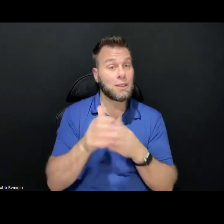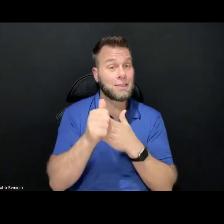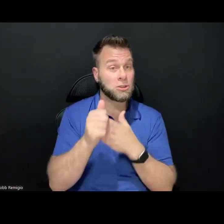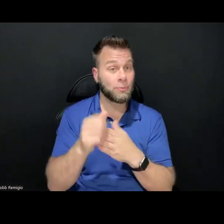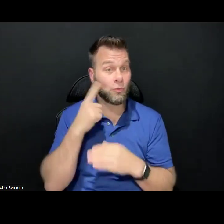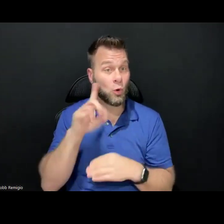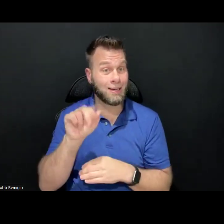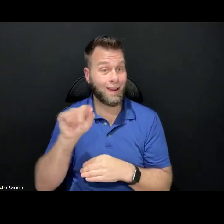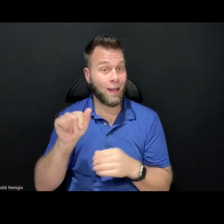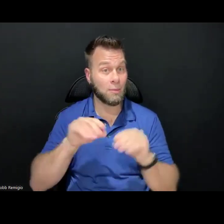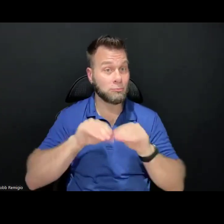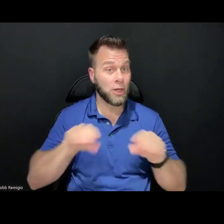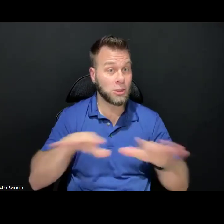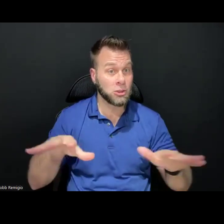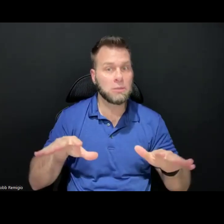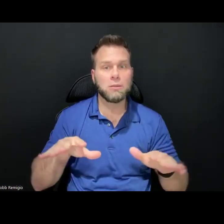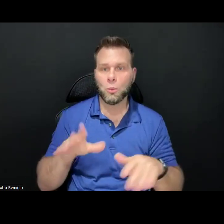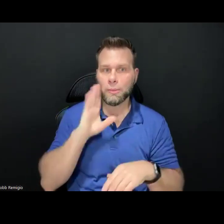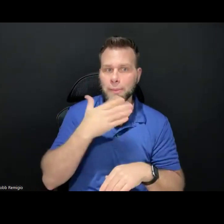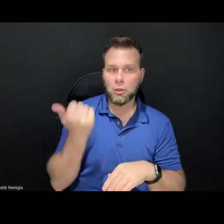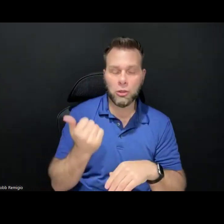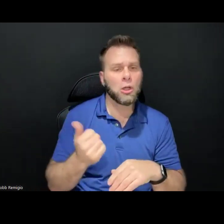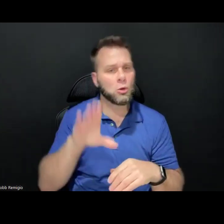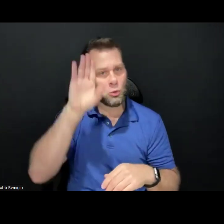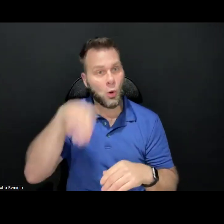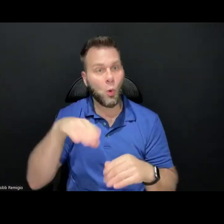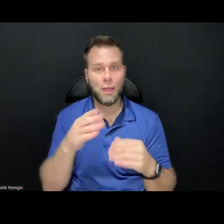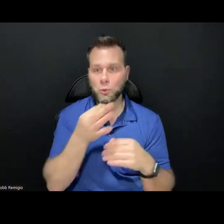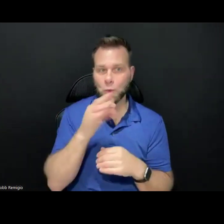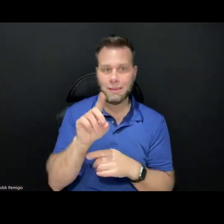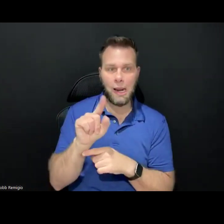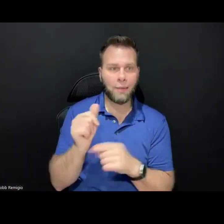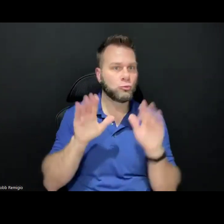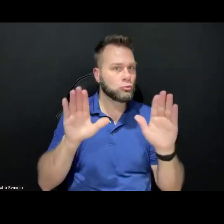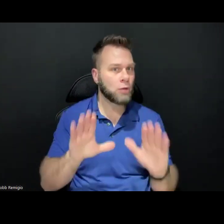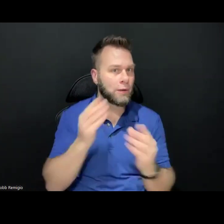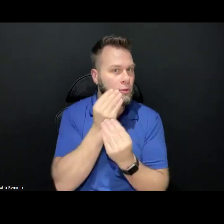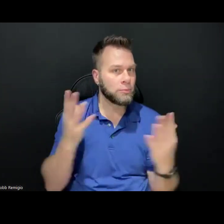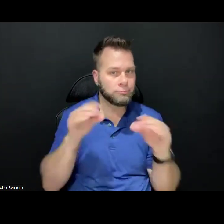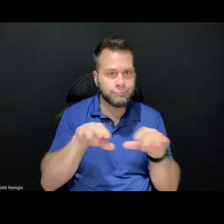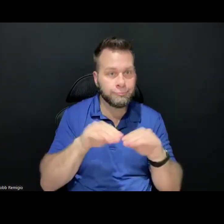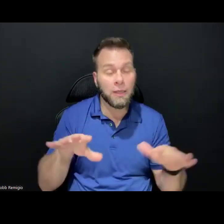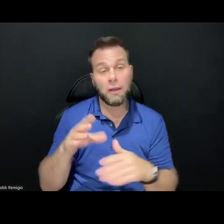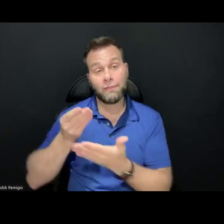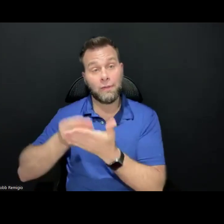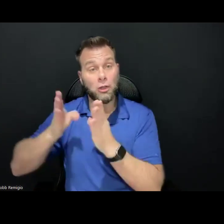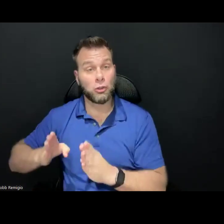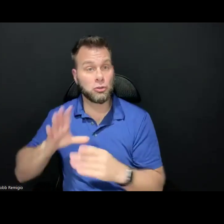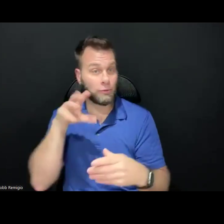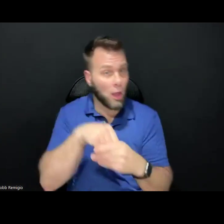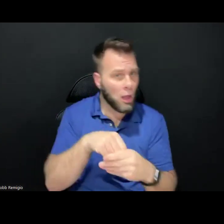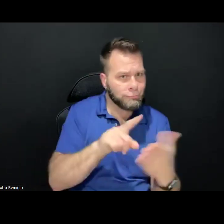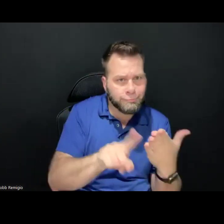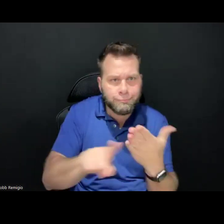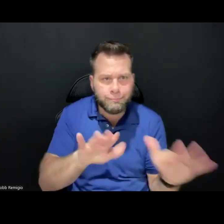years. So know that there is great data work happening in Massachusetts. Funders are often involved in it, and they want